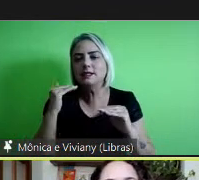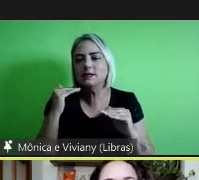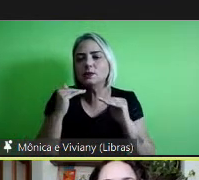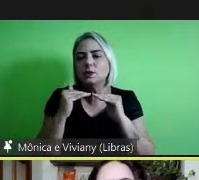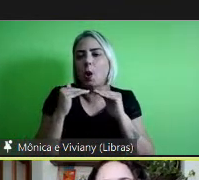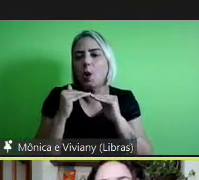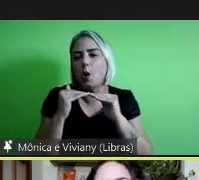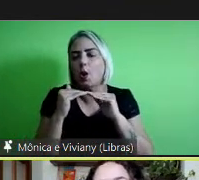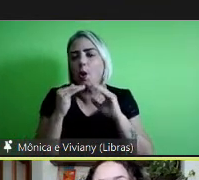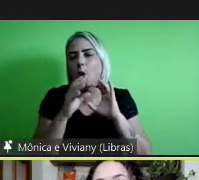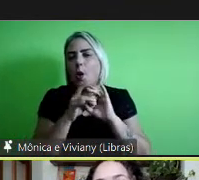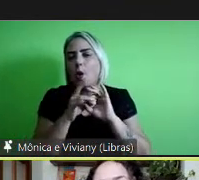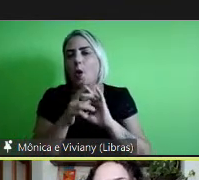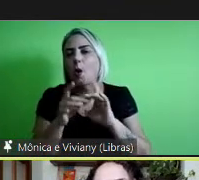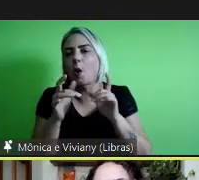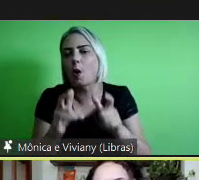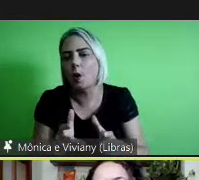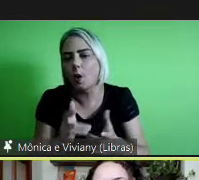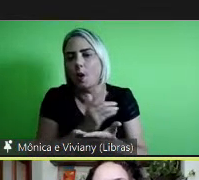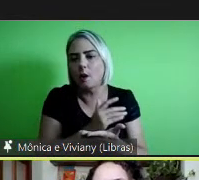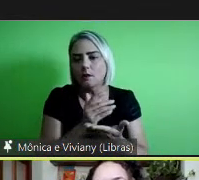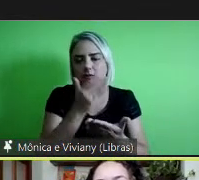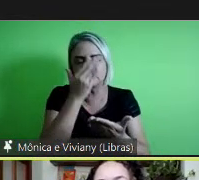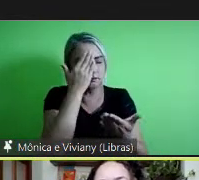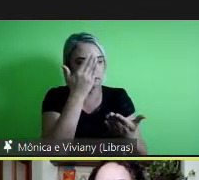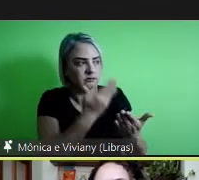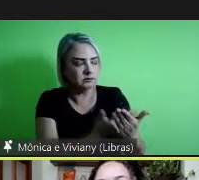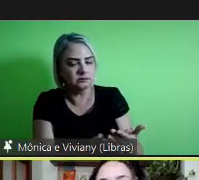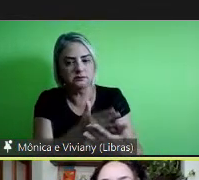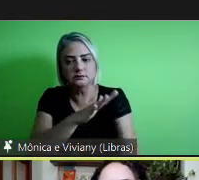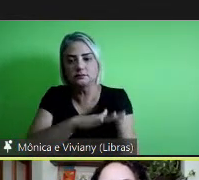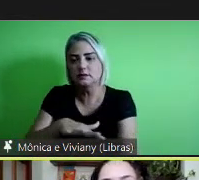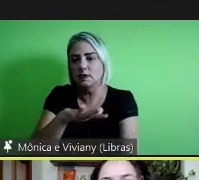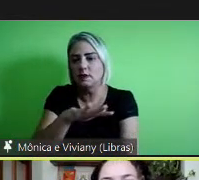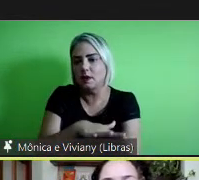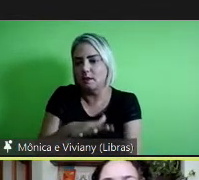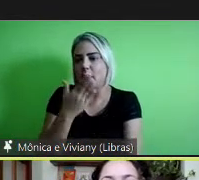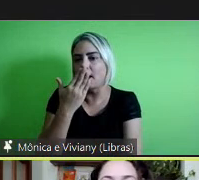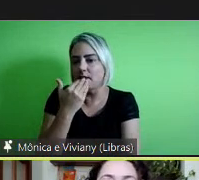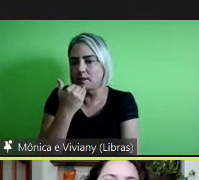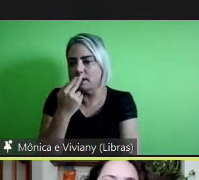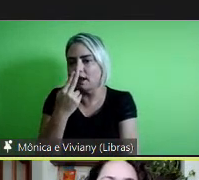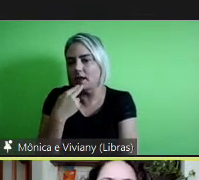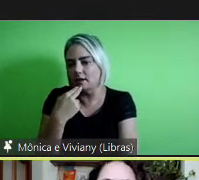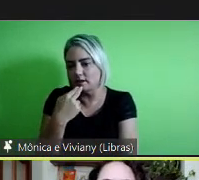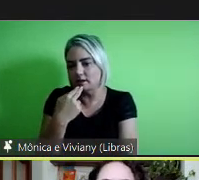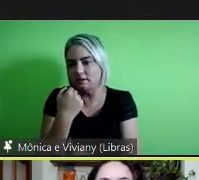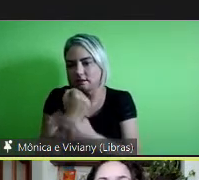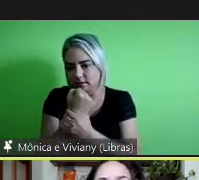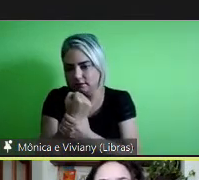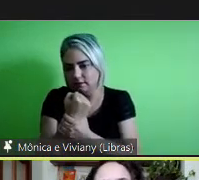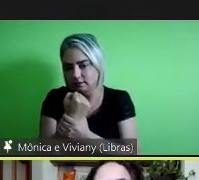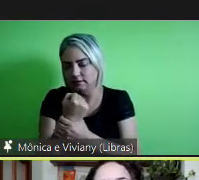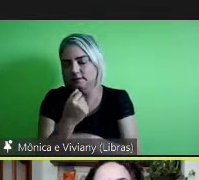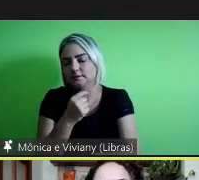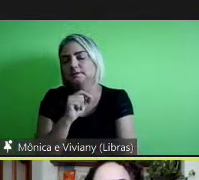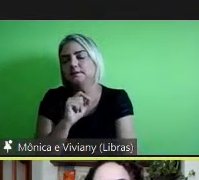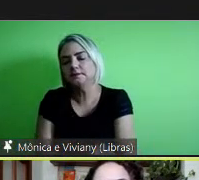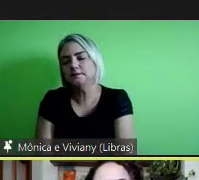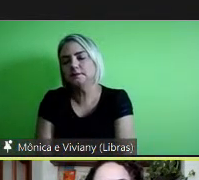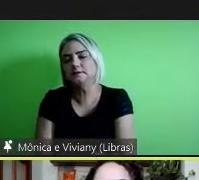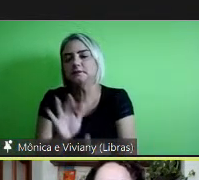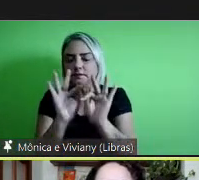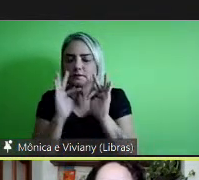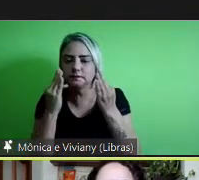more coherent with the local context through this reconnaissance of the environment and the situation of food